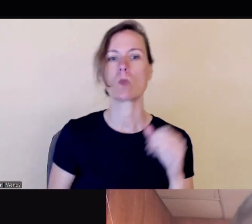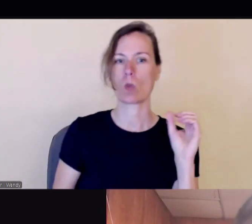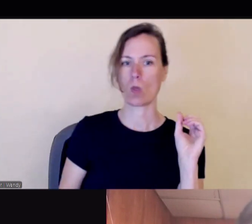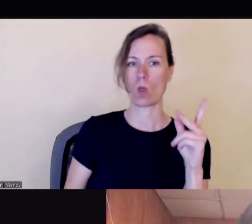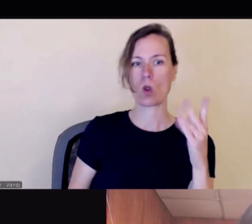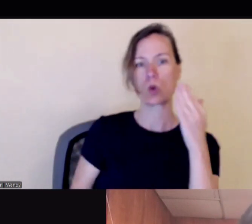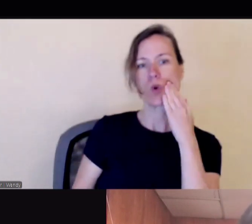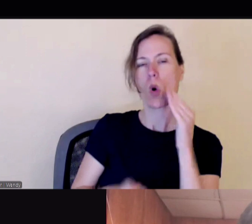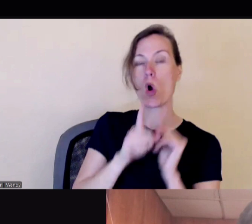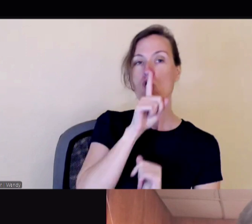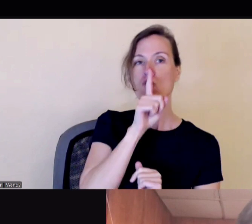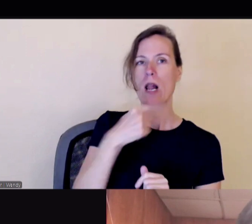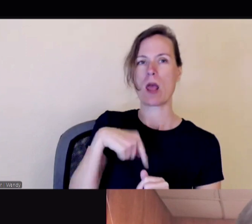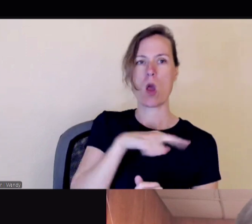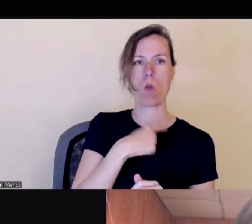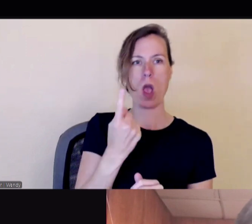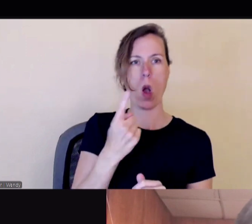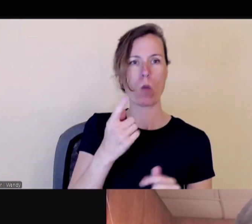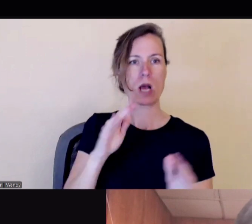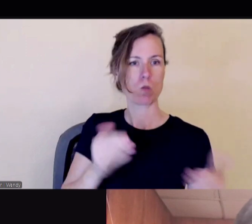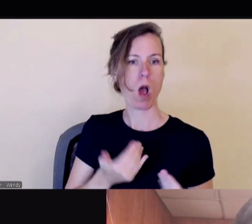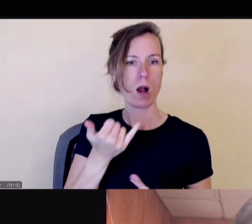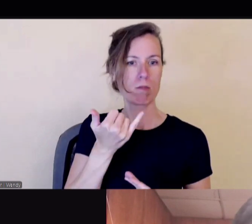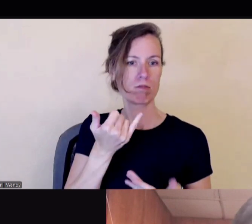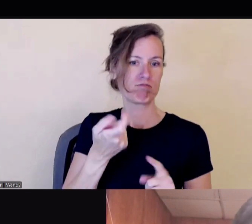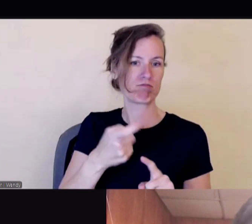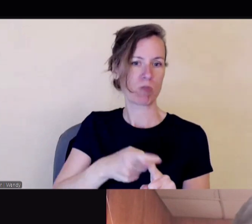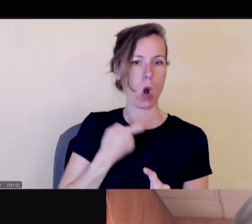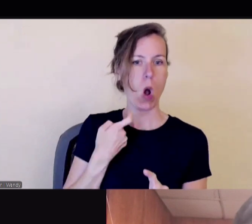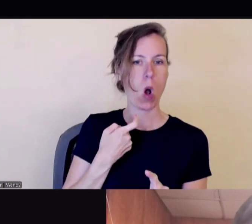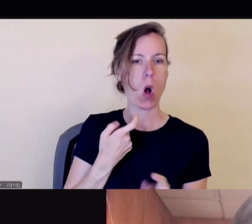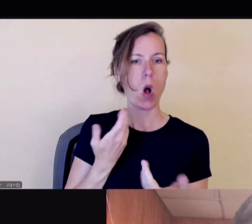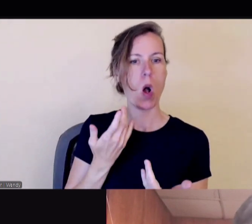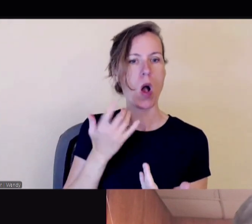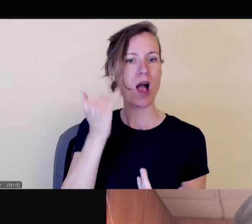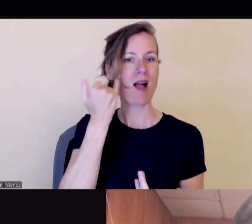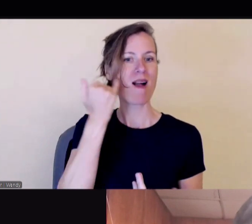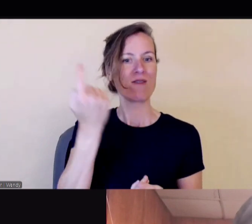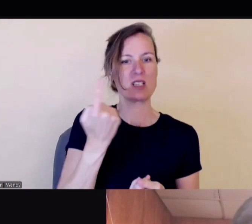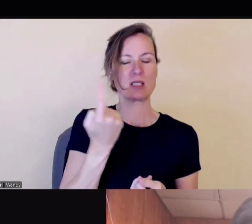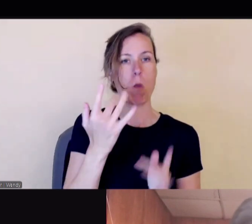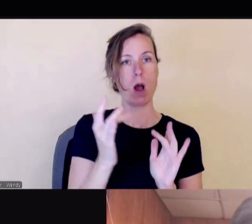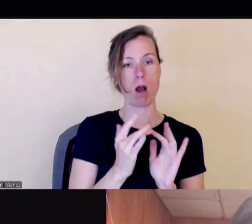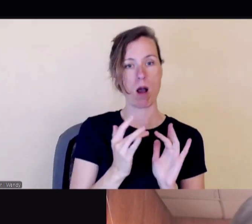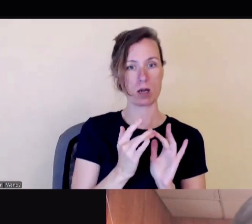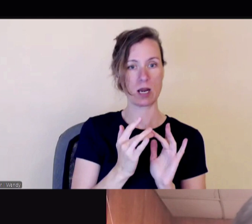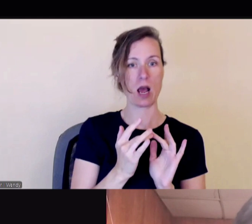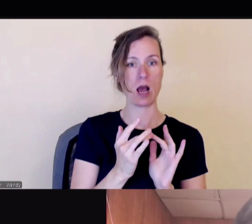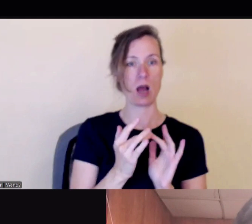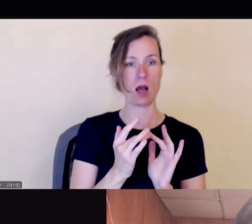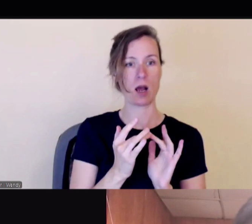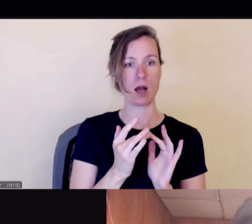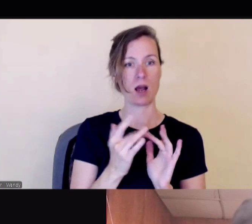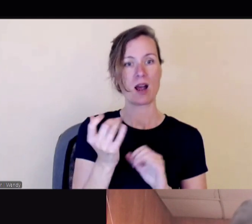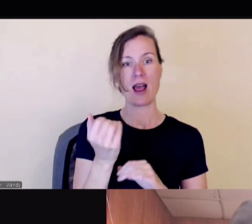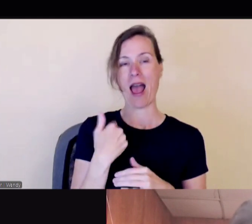if someone gets hold of me and you actually have my direct email address, so if I got an email and we were just not the right entity,